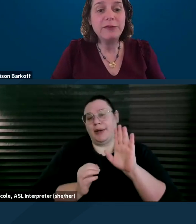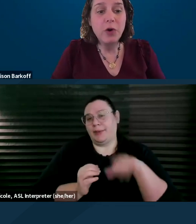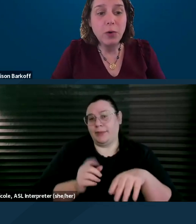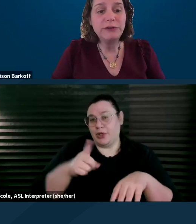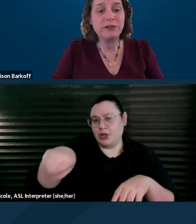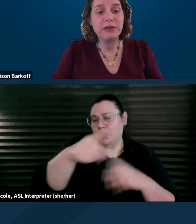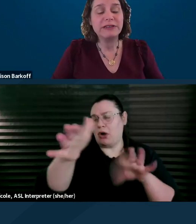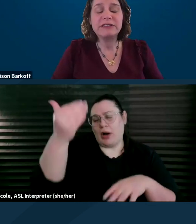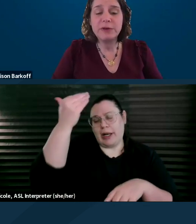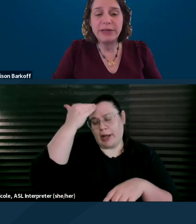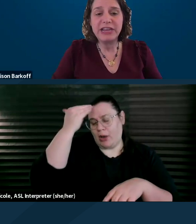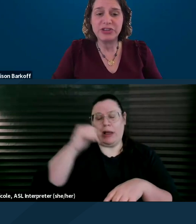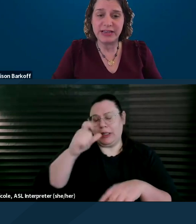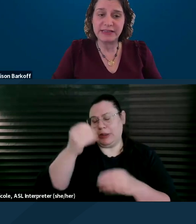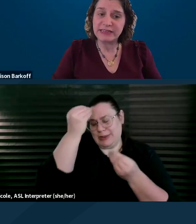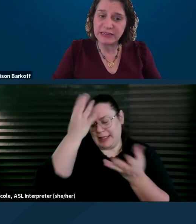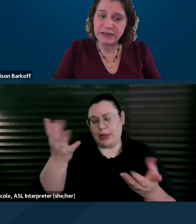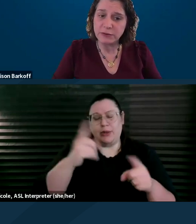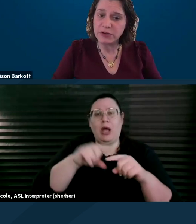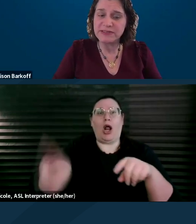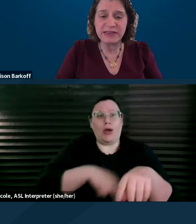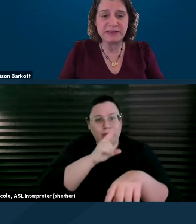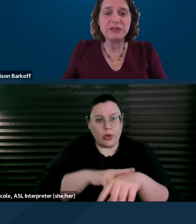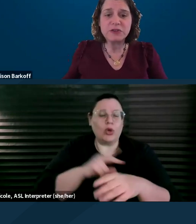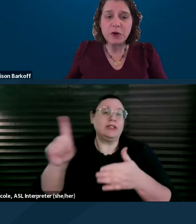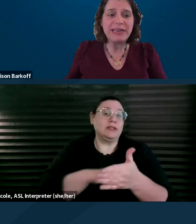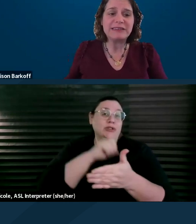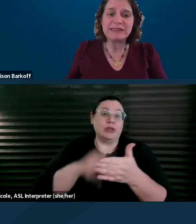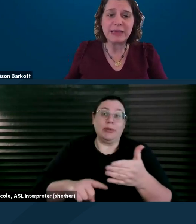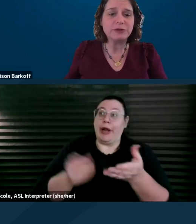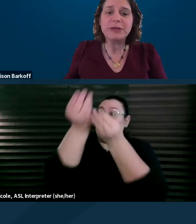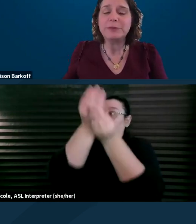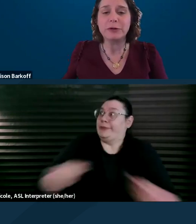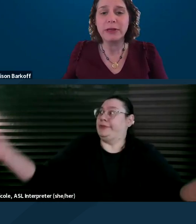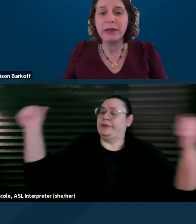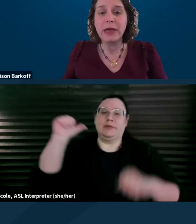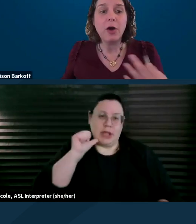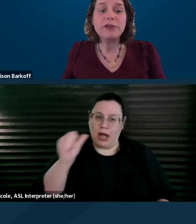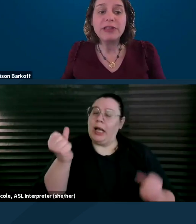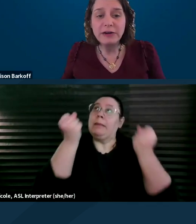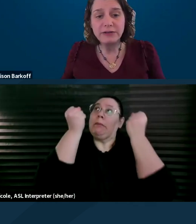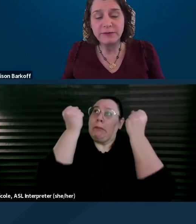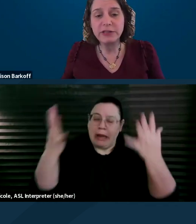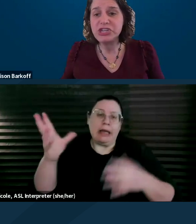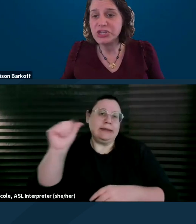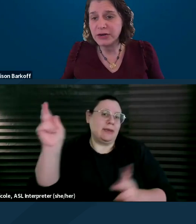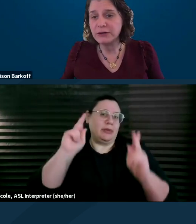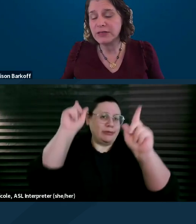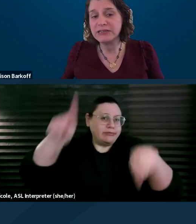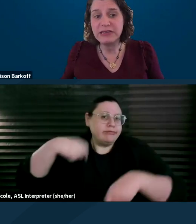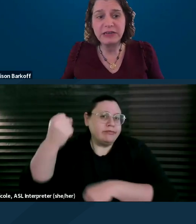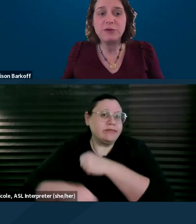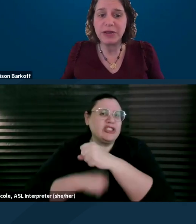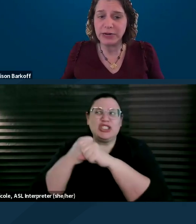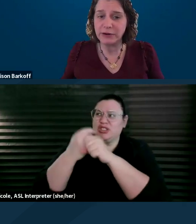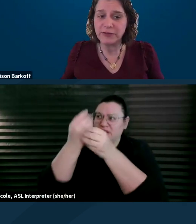that, of course, discrimination has continued to exist, and so many disabled people over the years have really shared